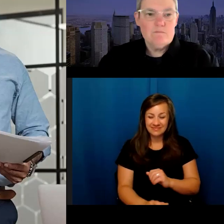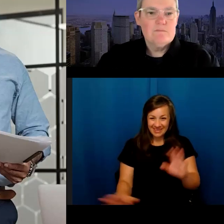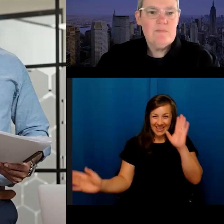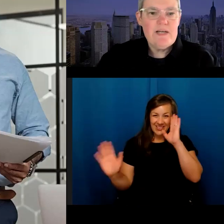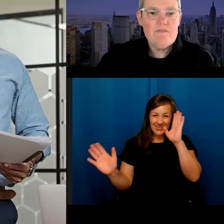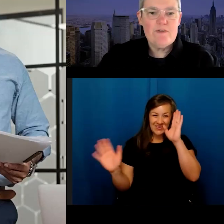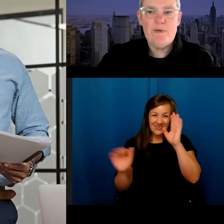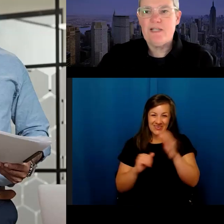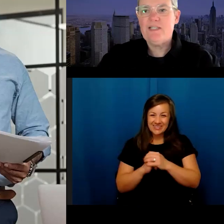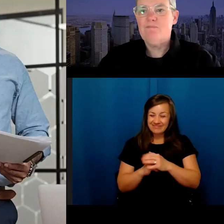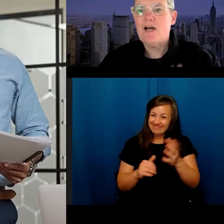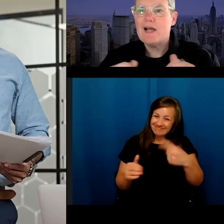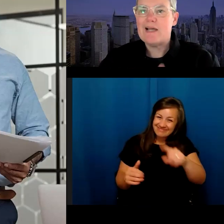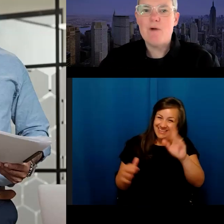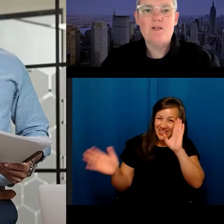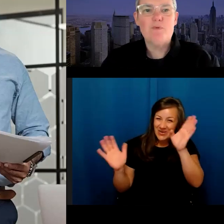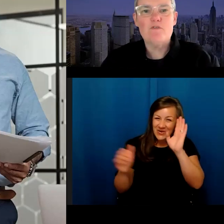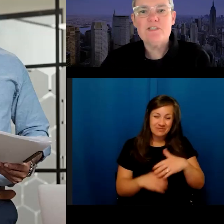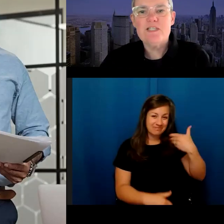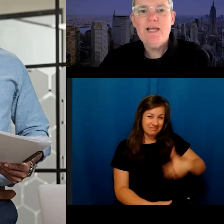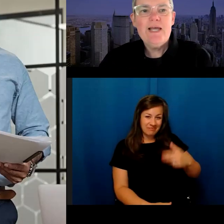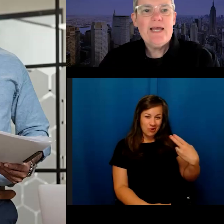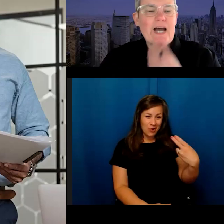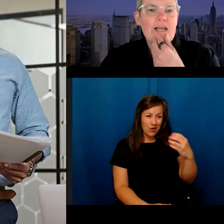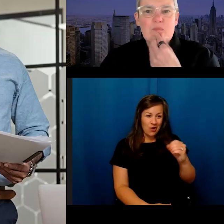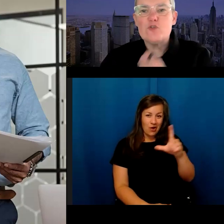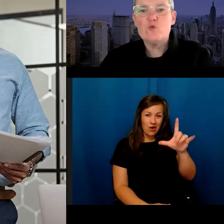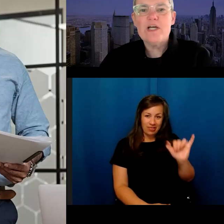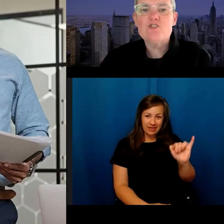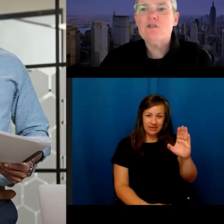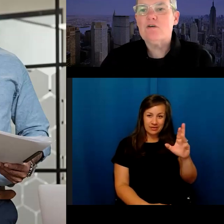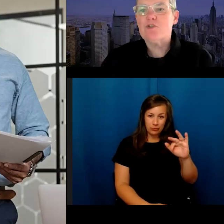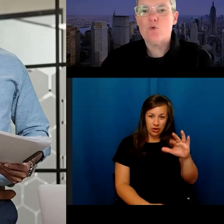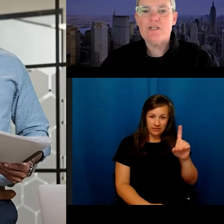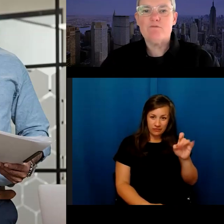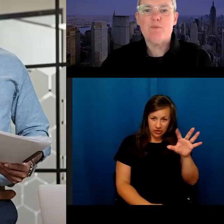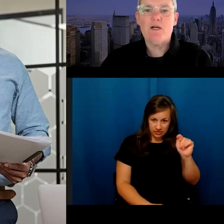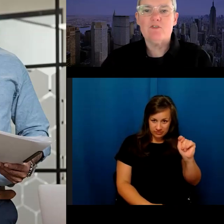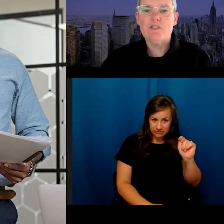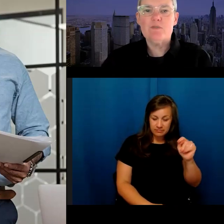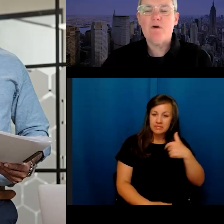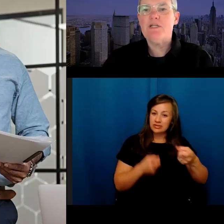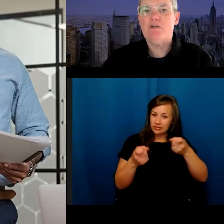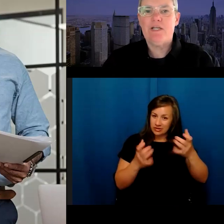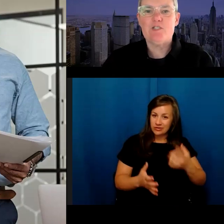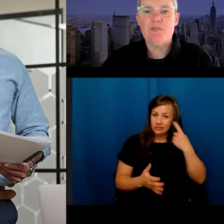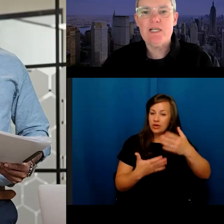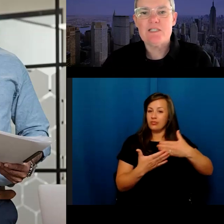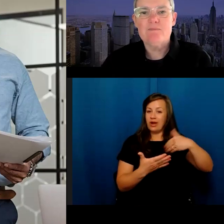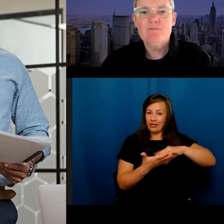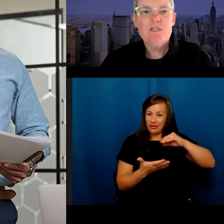Hello, everybody. I am Holly Broadfoot, and I am the director of the Credit for Prior Learning Department here